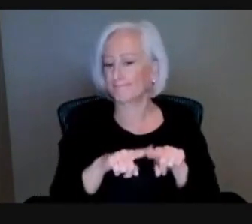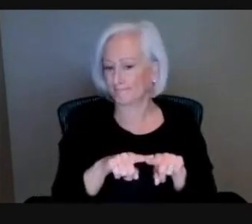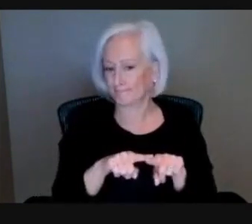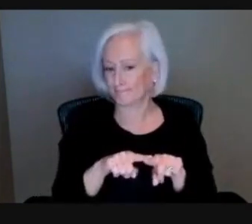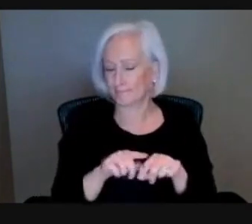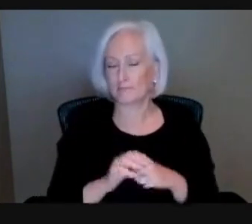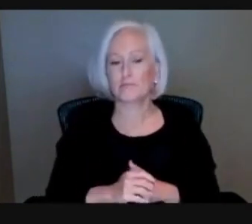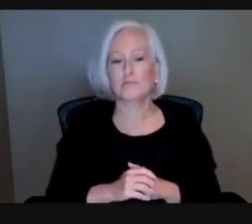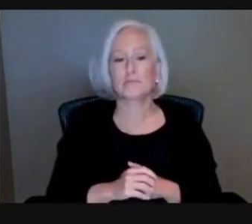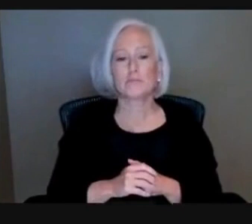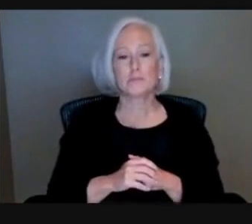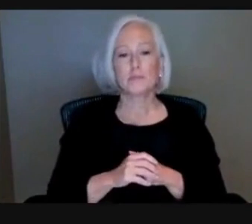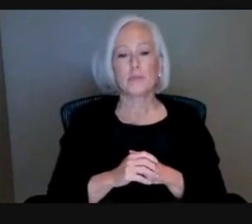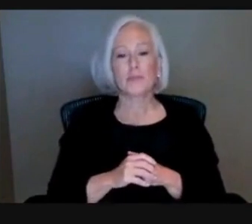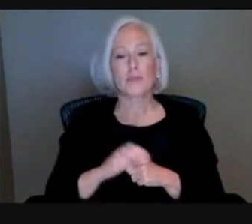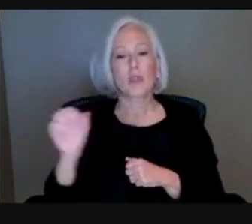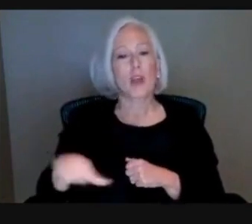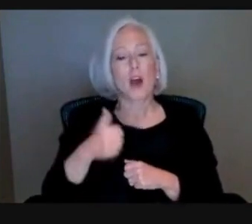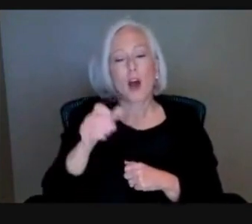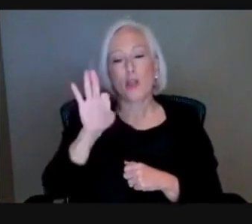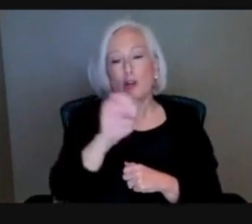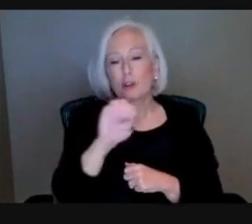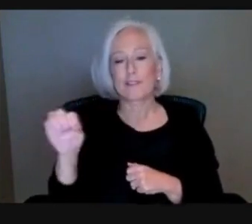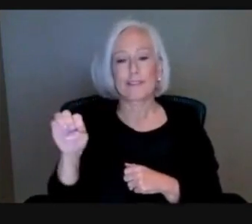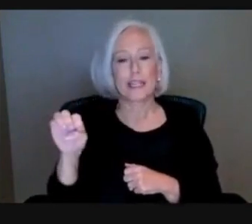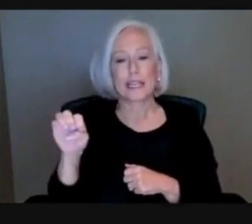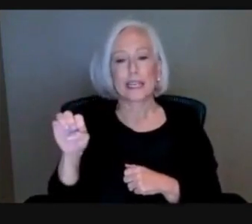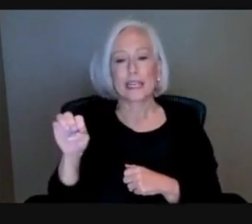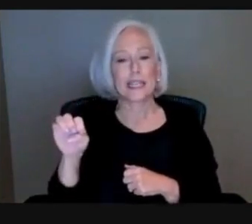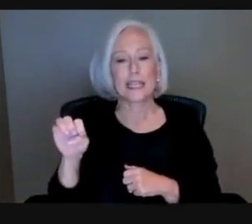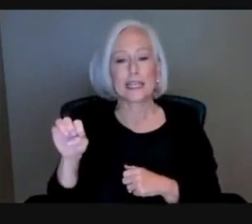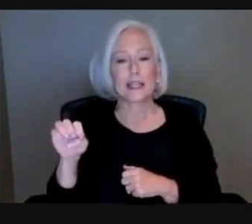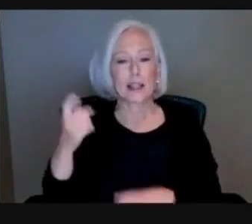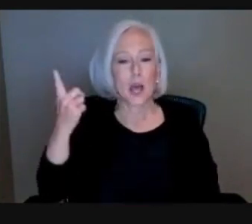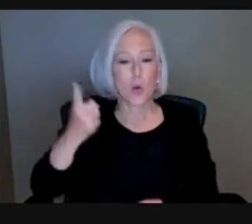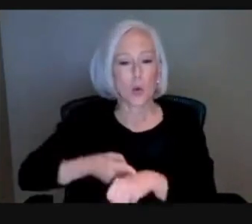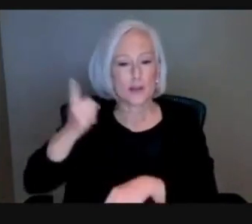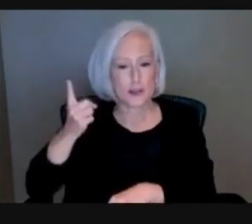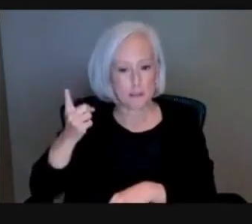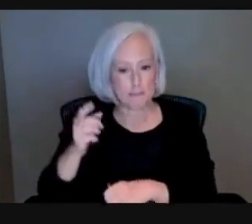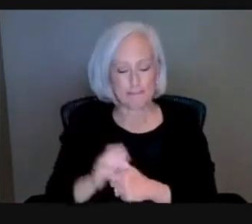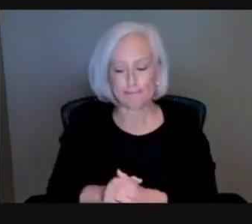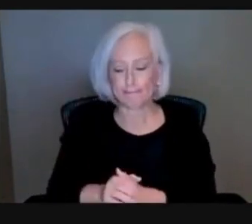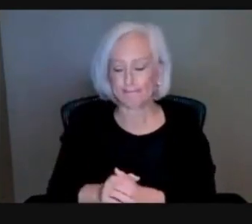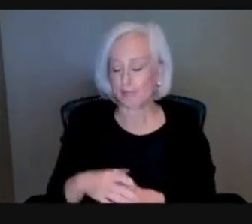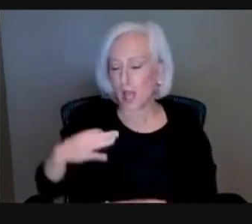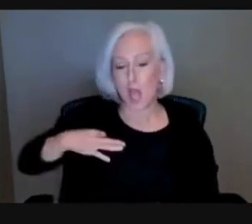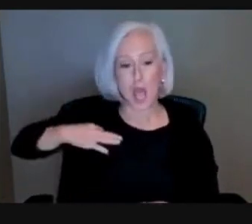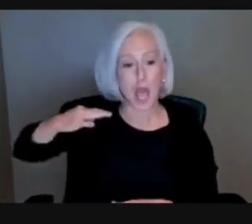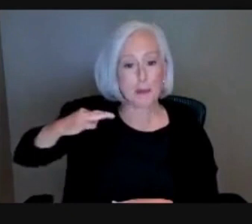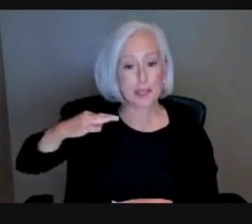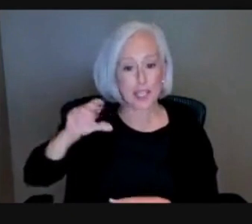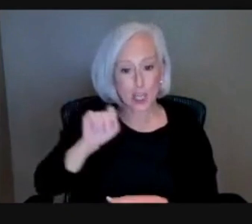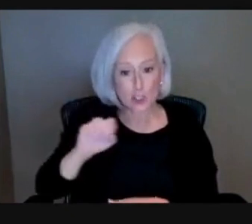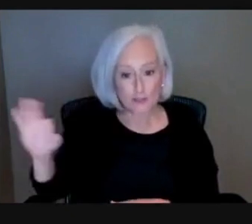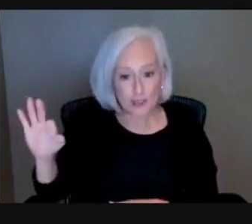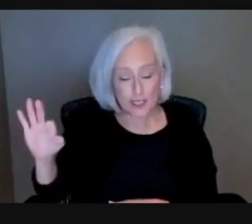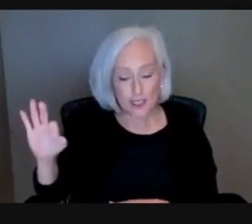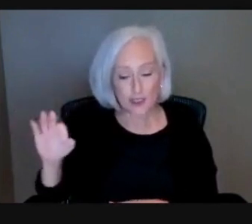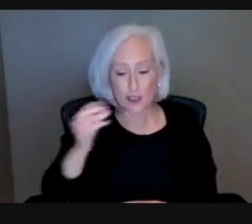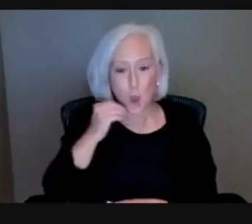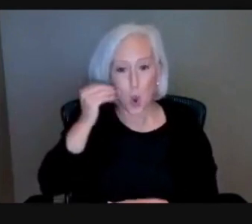Other fees that are related that are considered non-recurring fees are things like application fees, home inspection